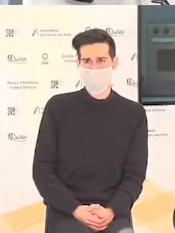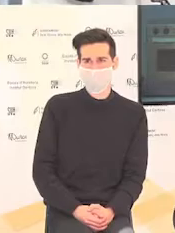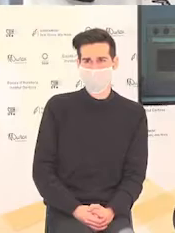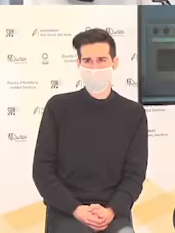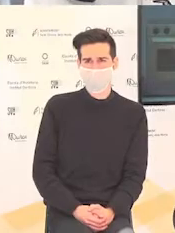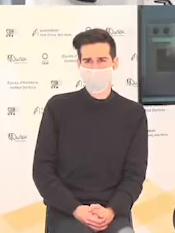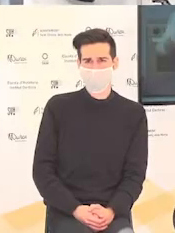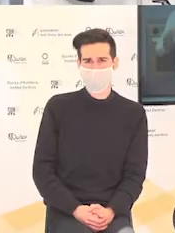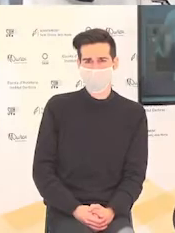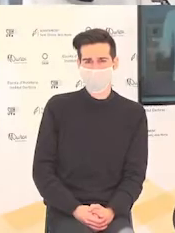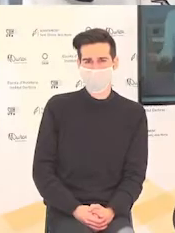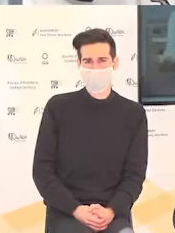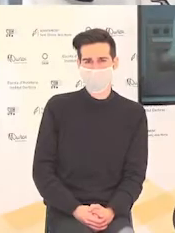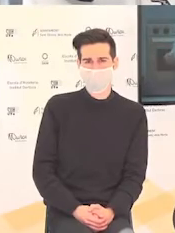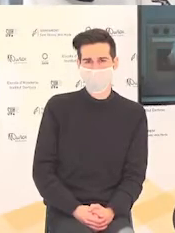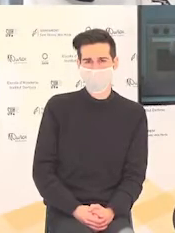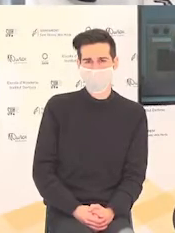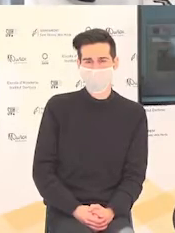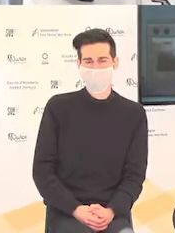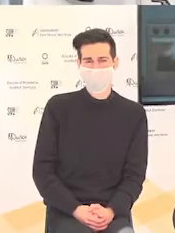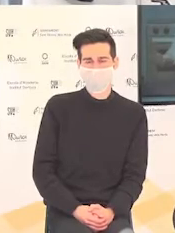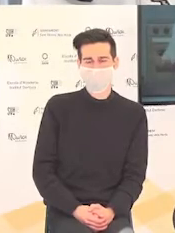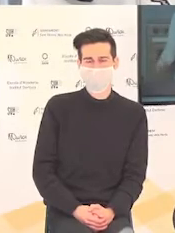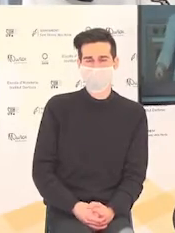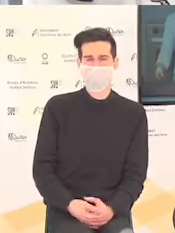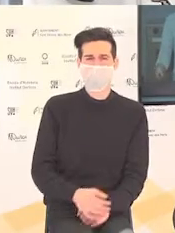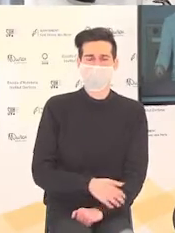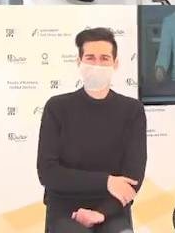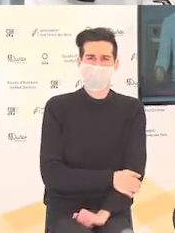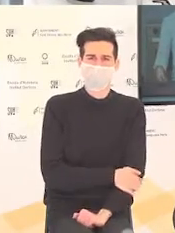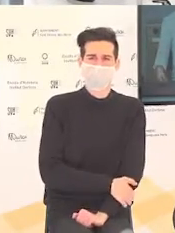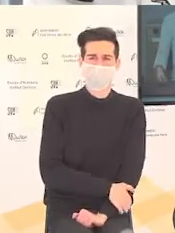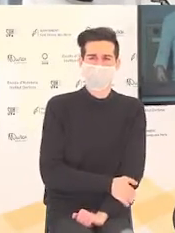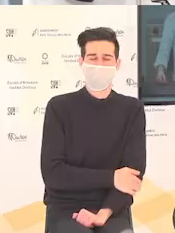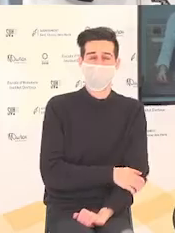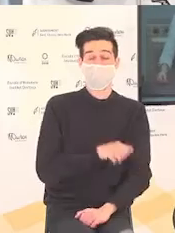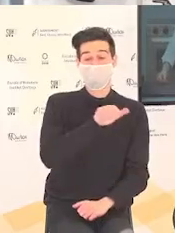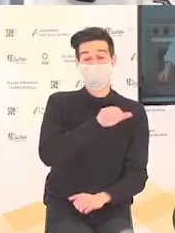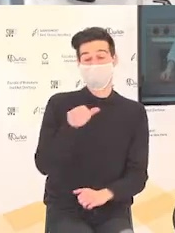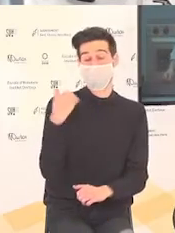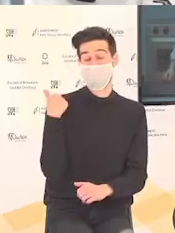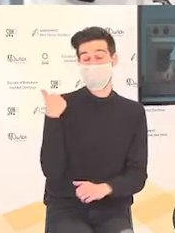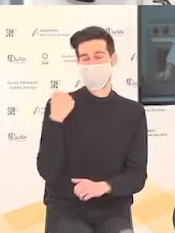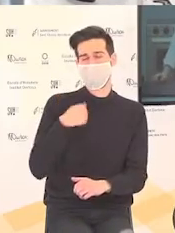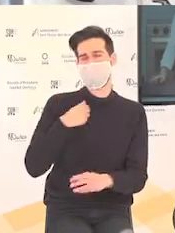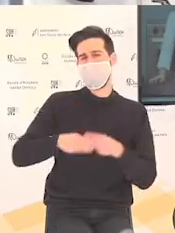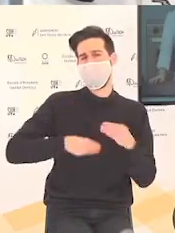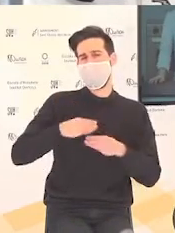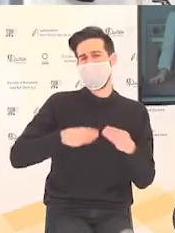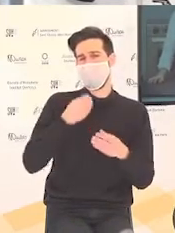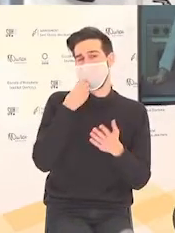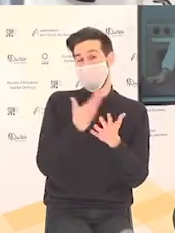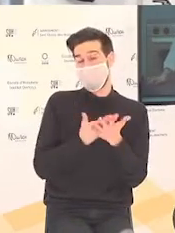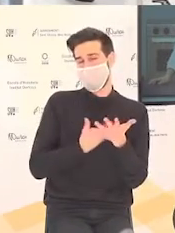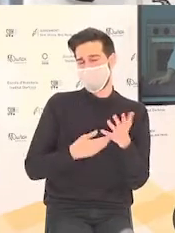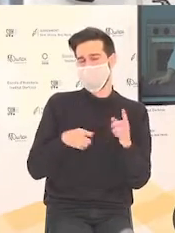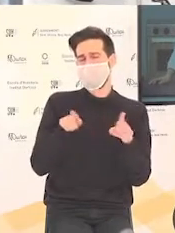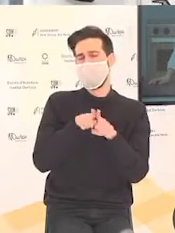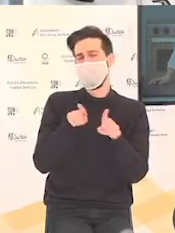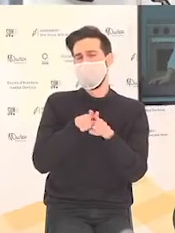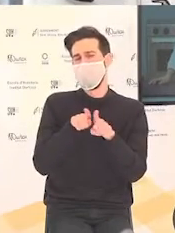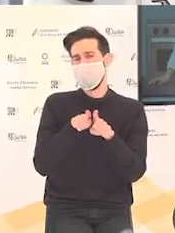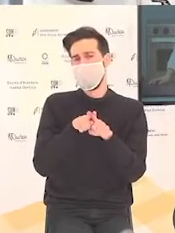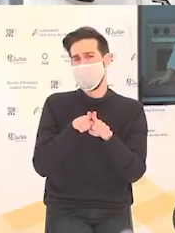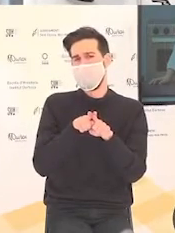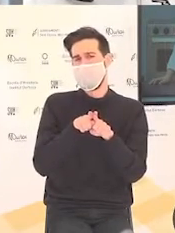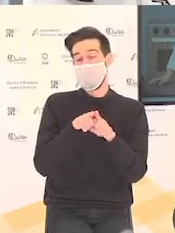I made this same cake last week as a demonstration in France. La semana pasada hice esta misma elaboración en una demostración